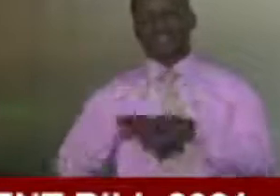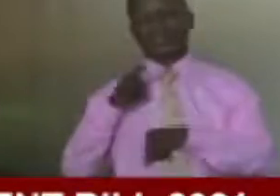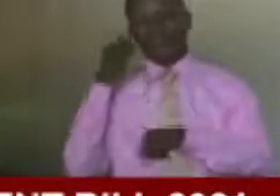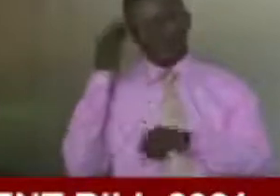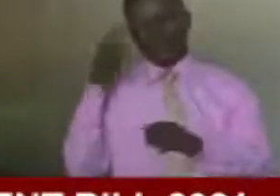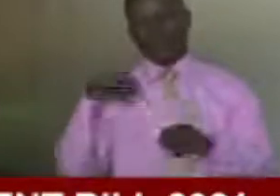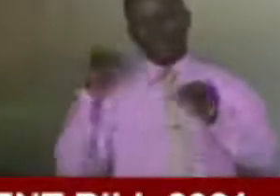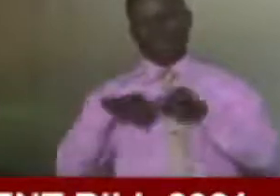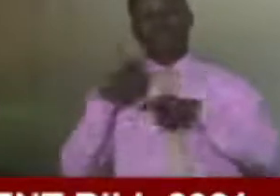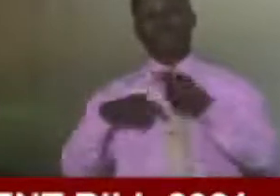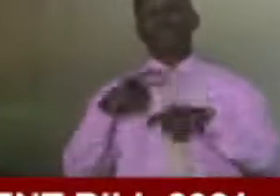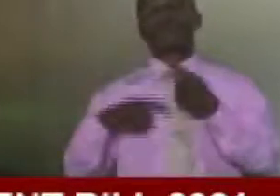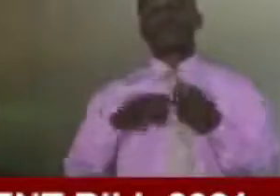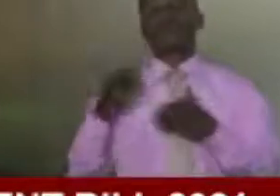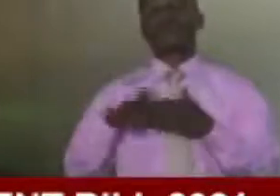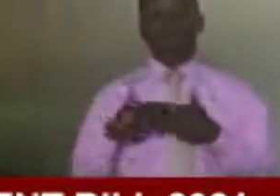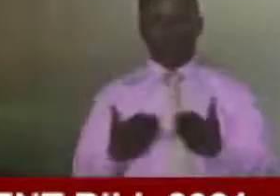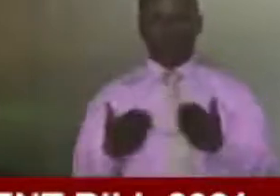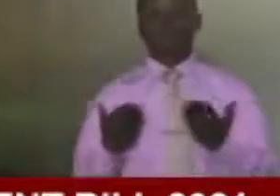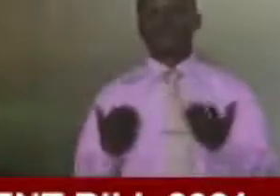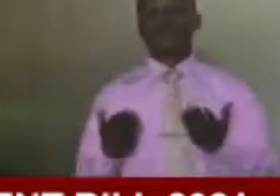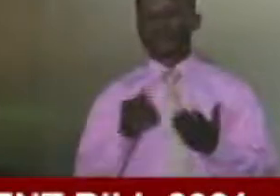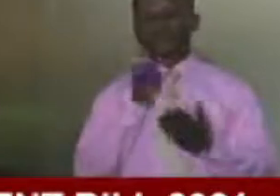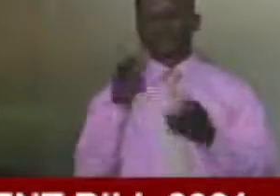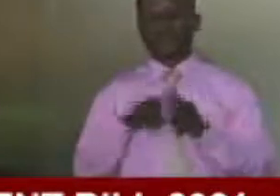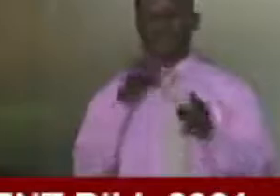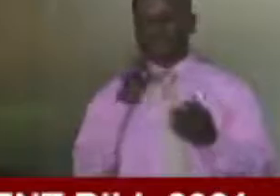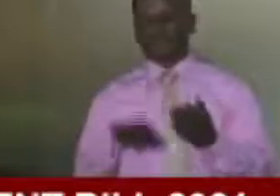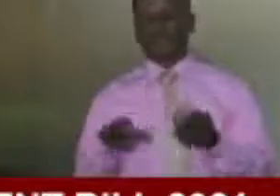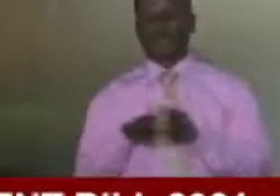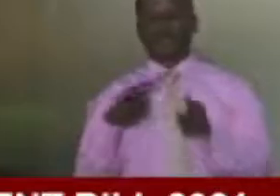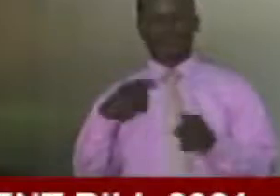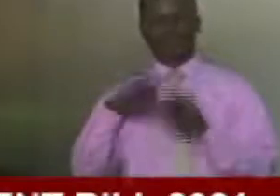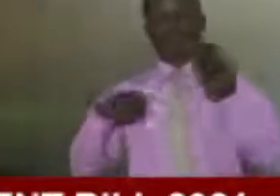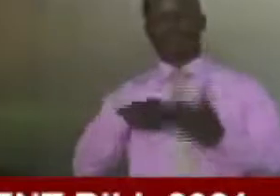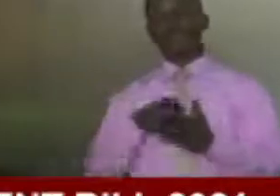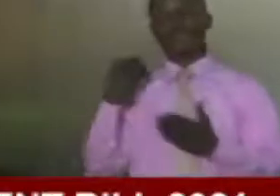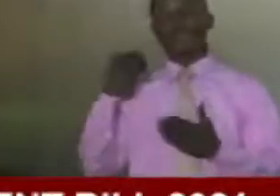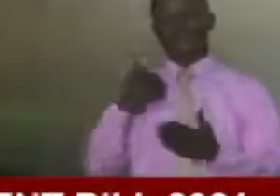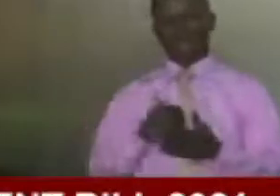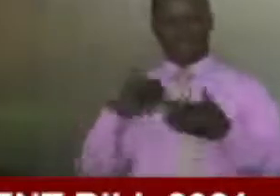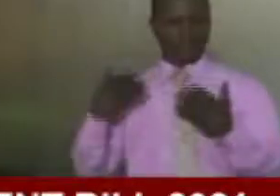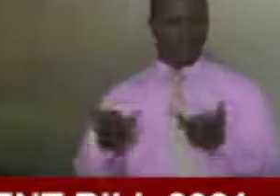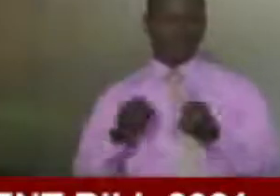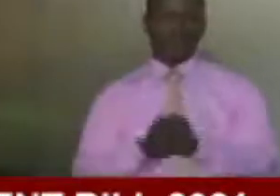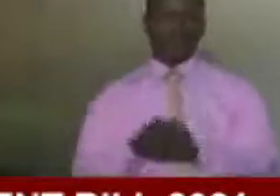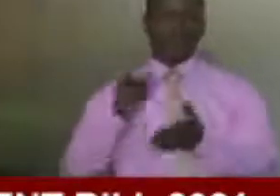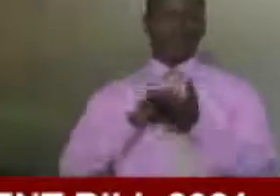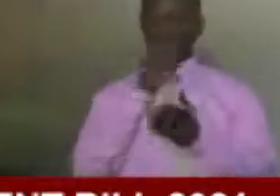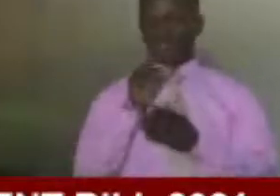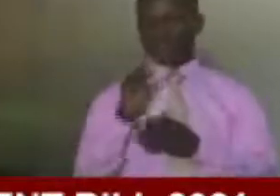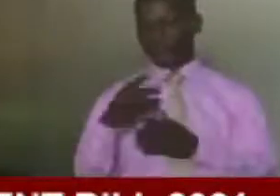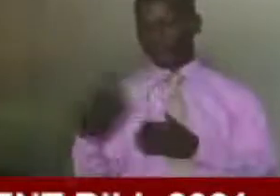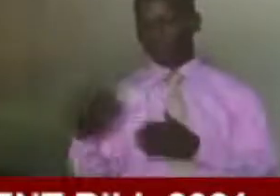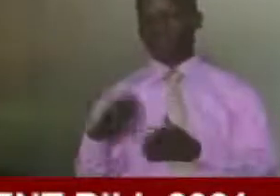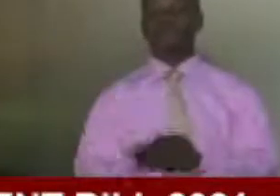go on. I mean, it's not as bad as where we're coming from. Anyway, what we have today, you know. So that's one thing, you know,